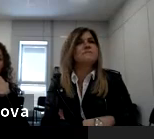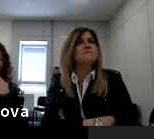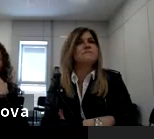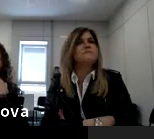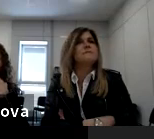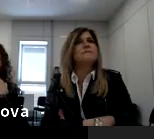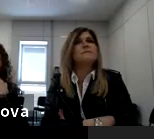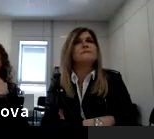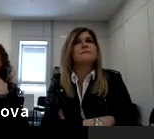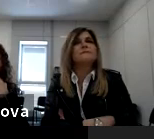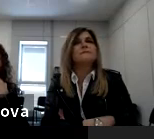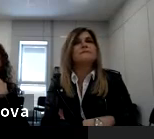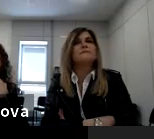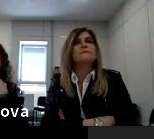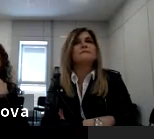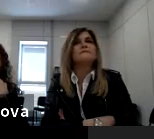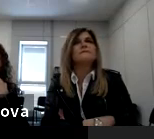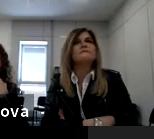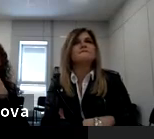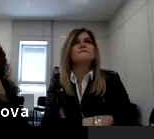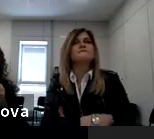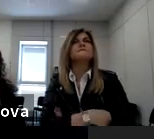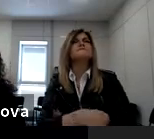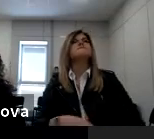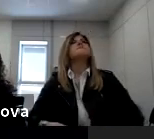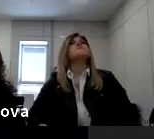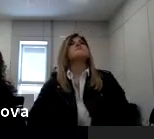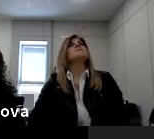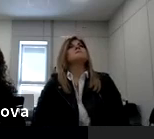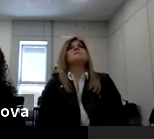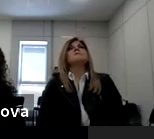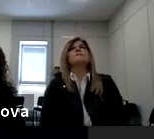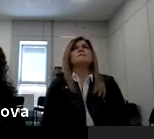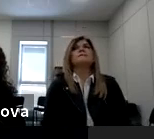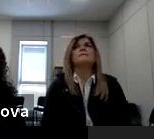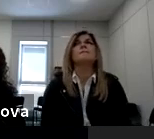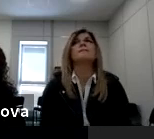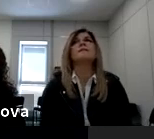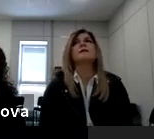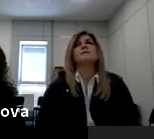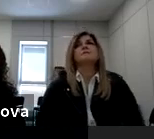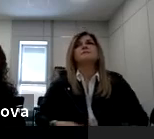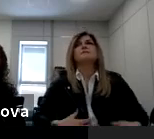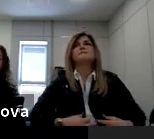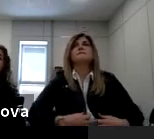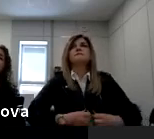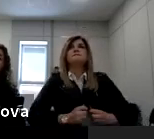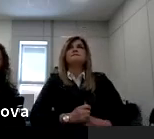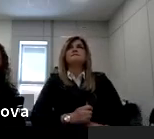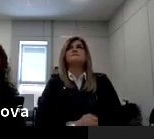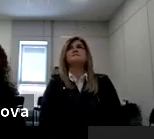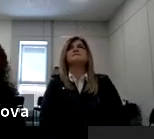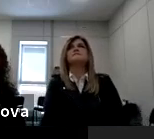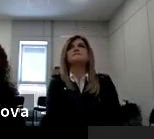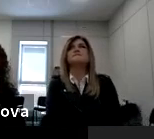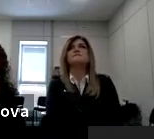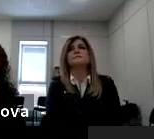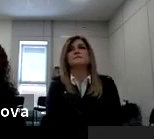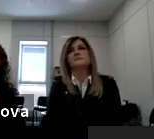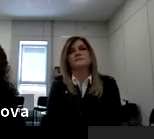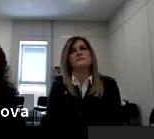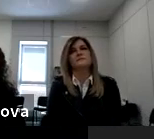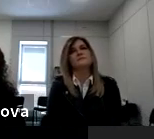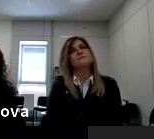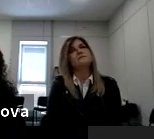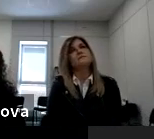also video. You can watch it. The size of the fixture allows us to install it into the